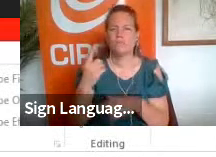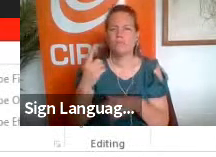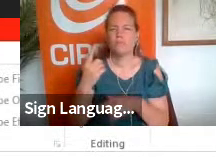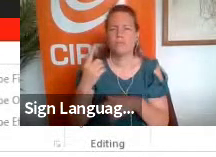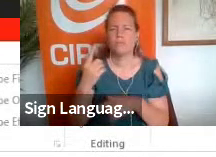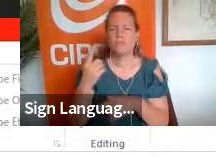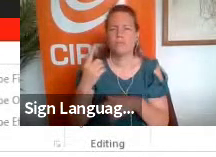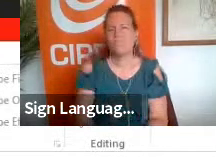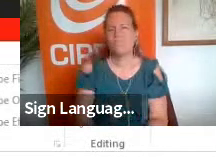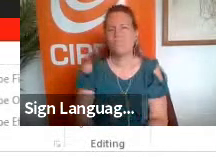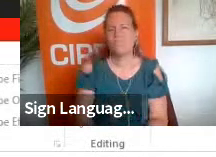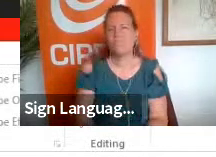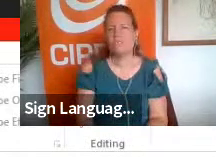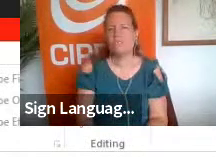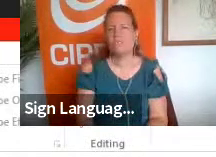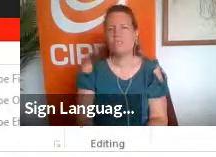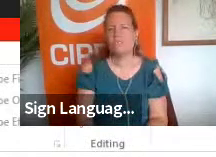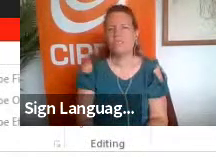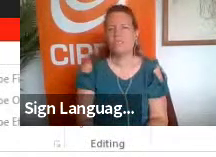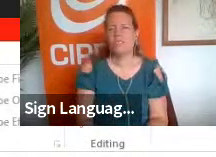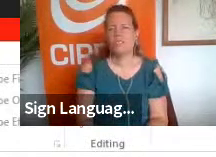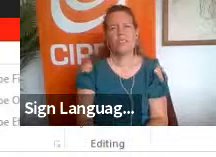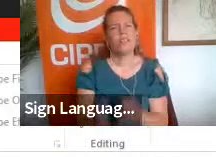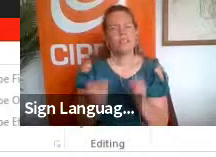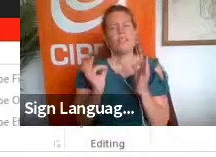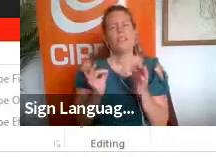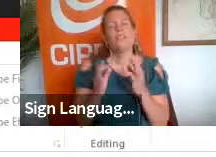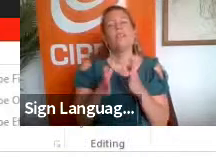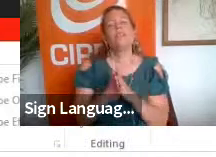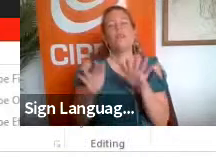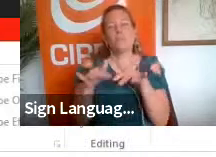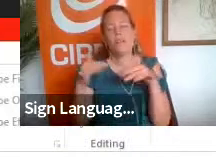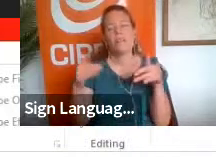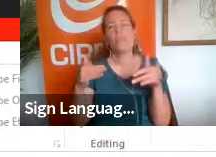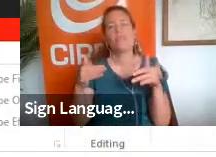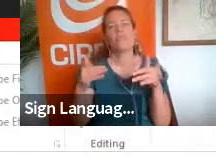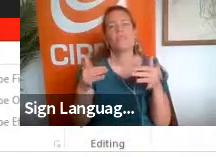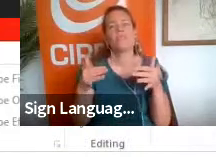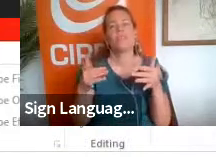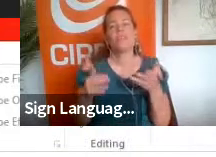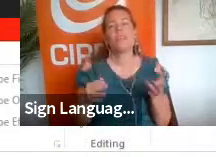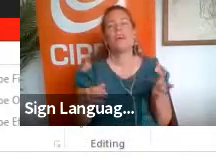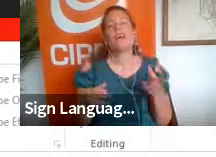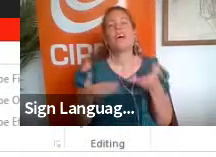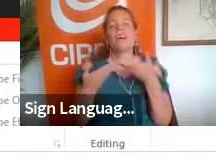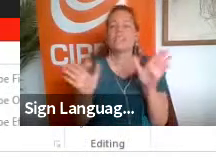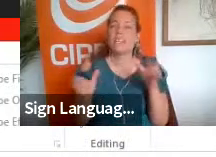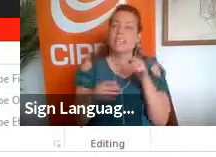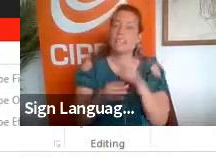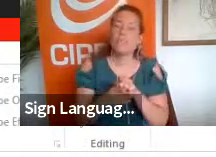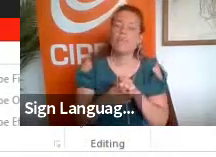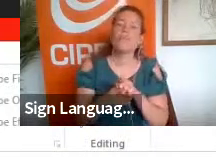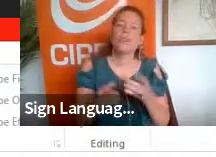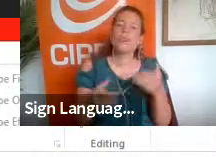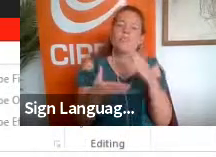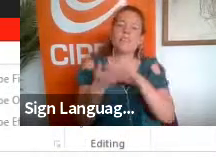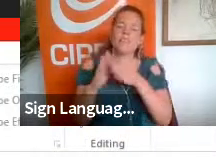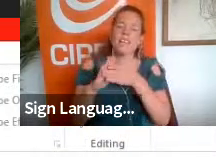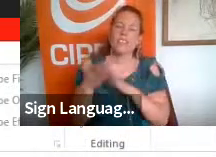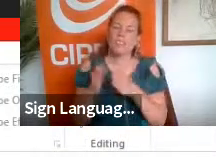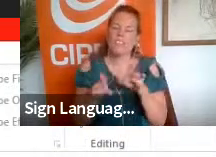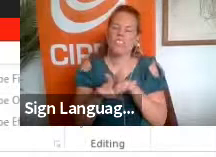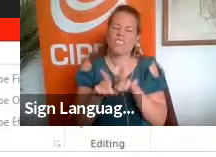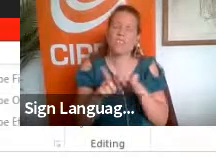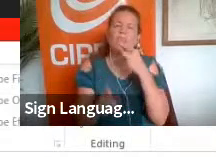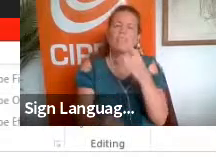so essentially, the platform is accessible to all stakeholders, like I mentioned, and then we are looking to have more languages on board.